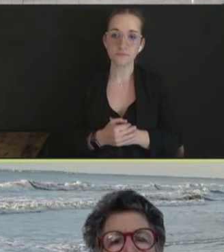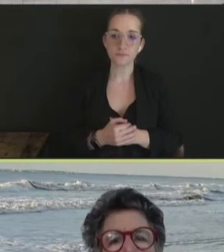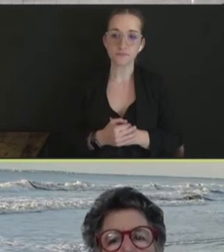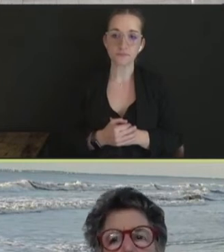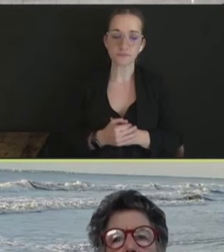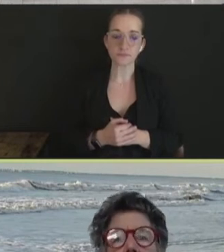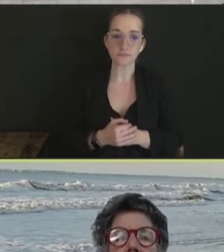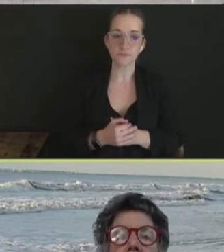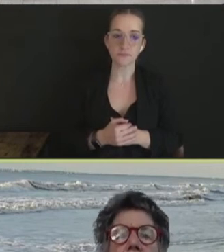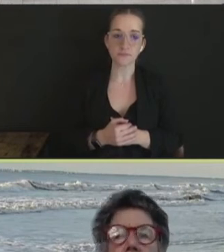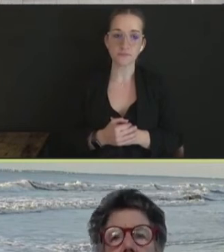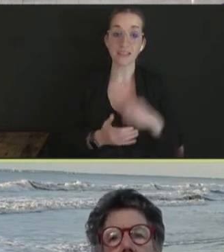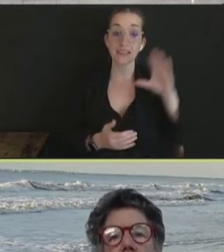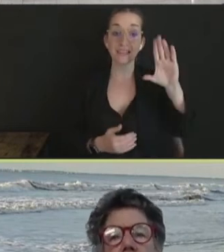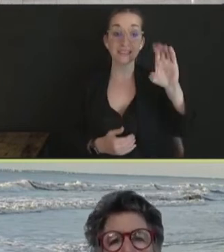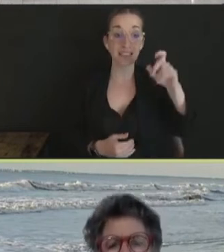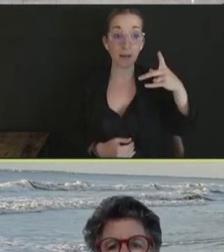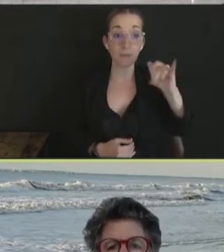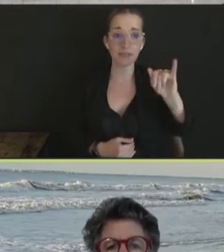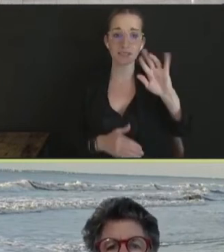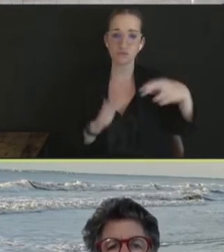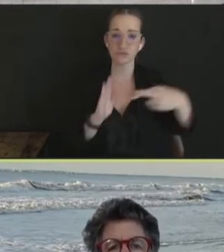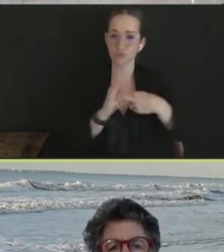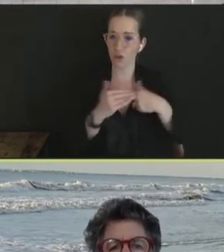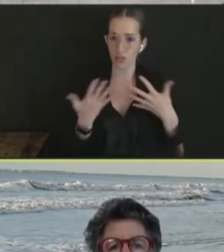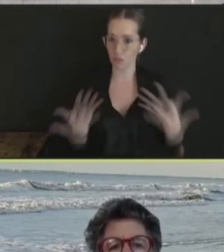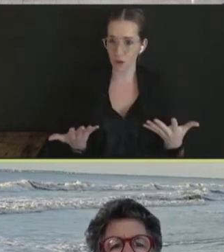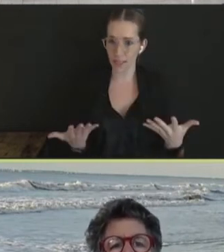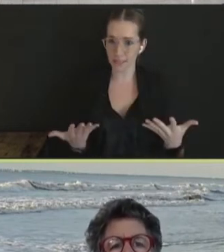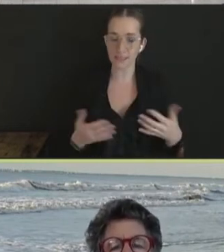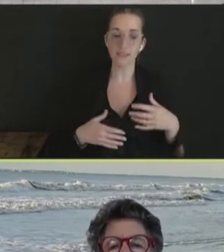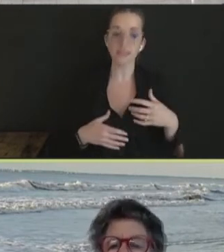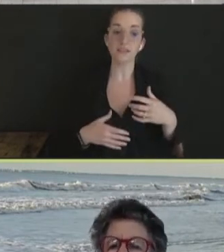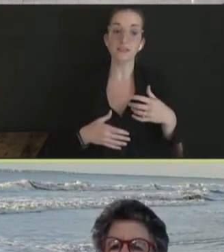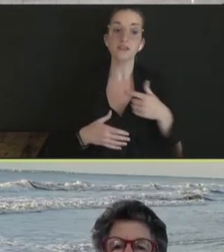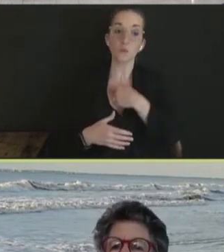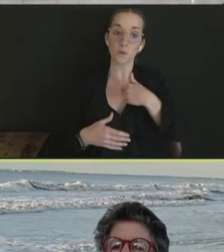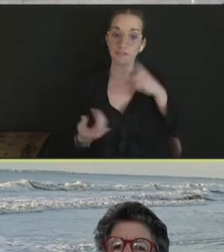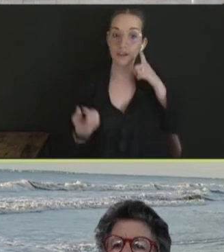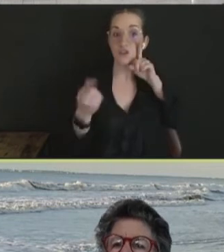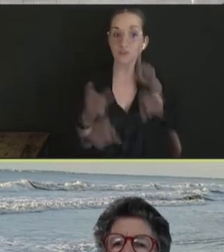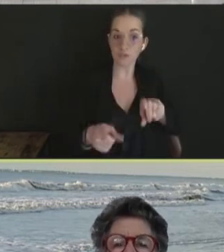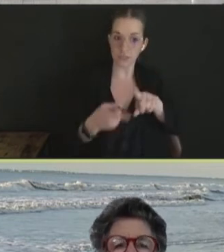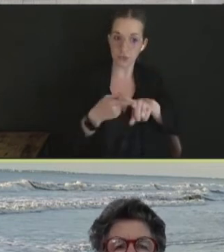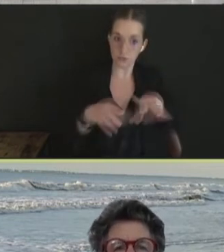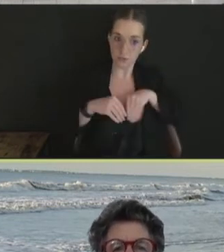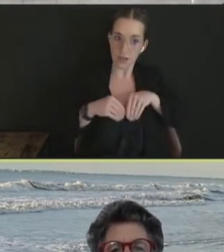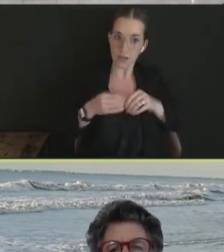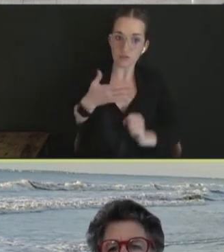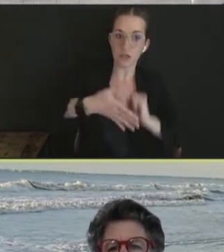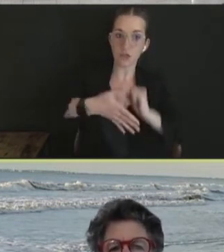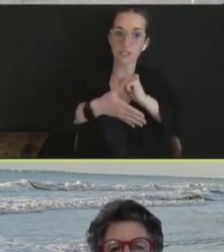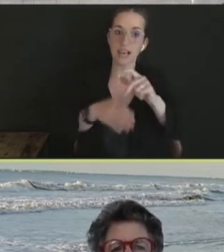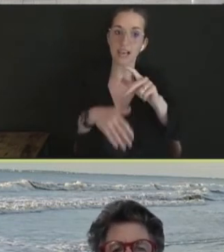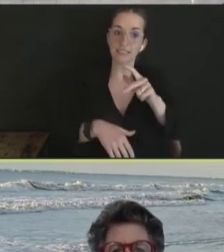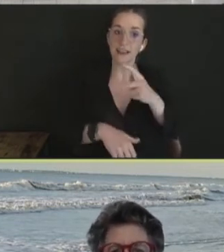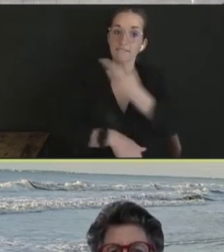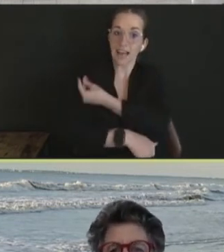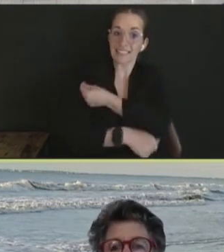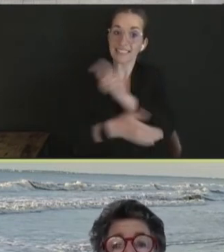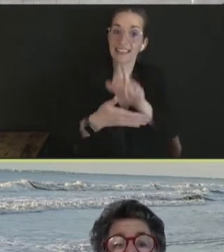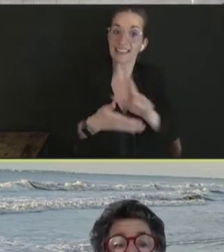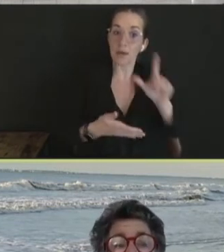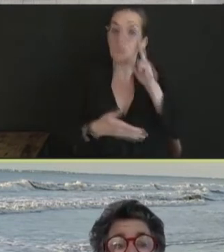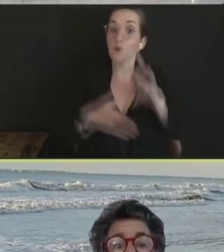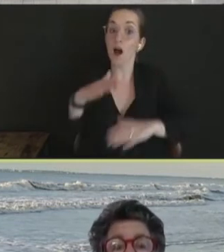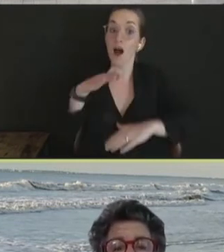So what's CEPI's role here? CEPI's agreed to take on prioritizing vaccine libraries for up to 10 viral families that are